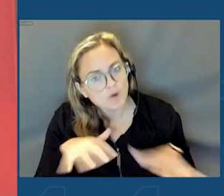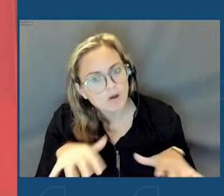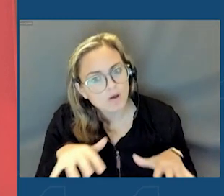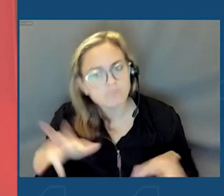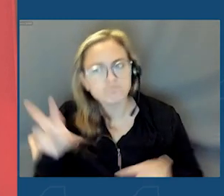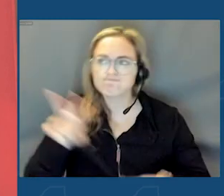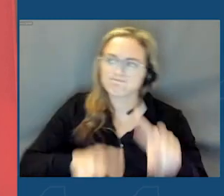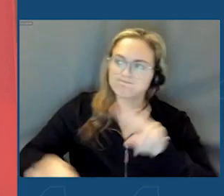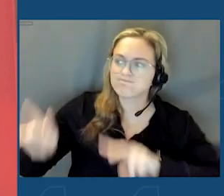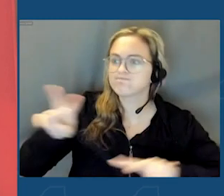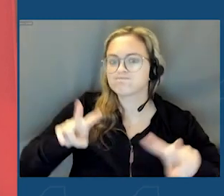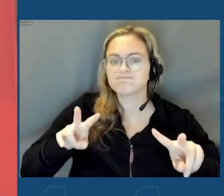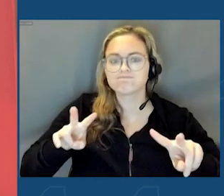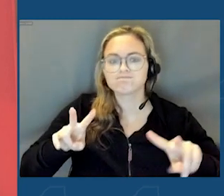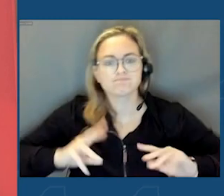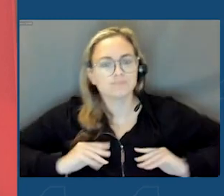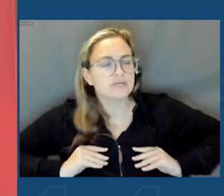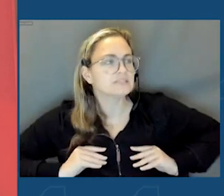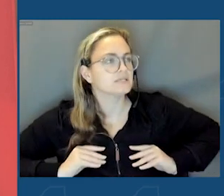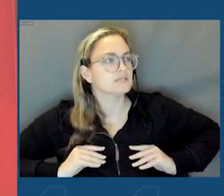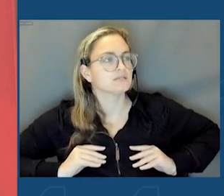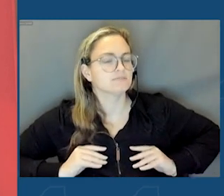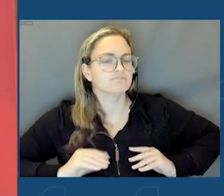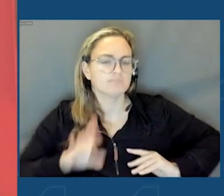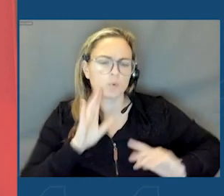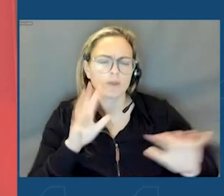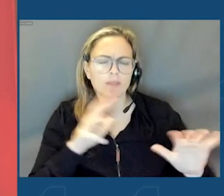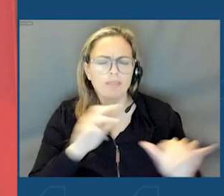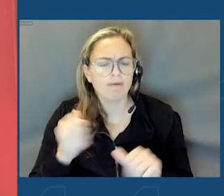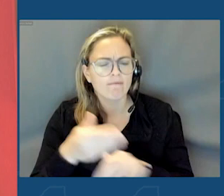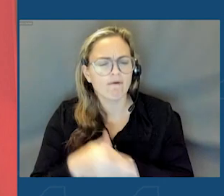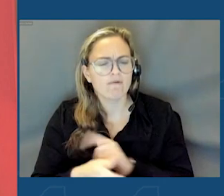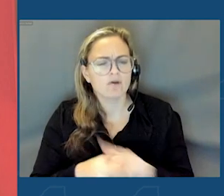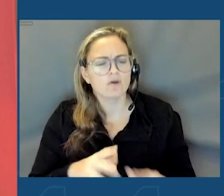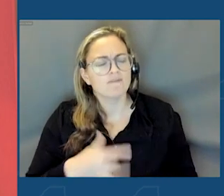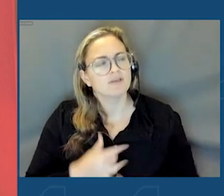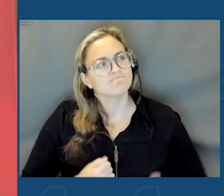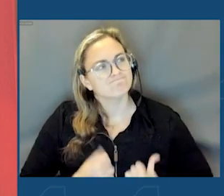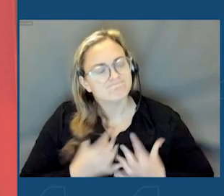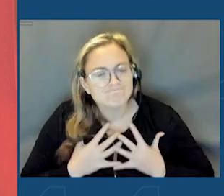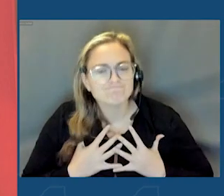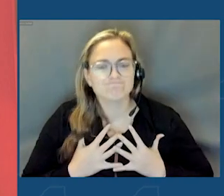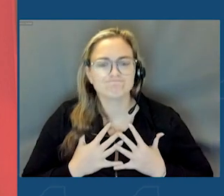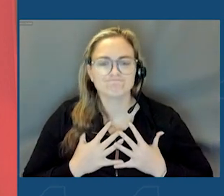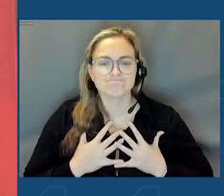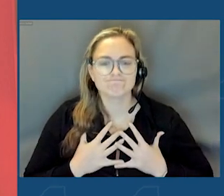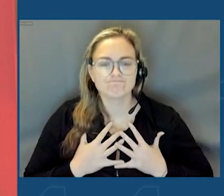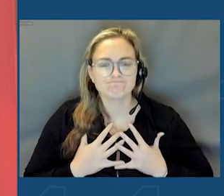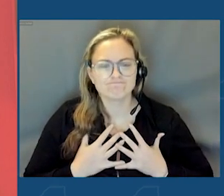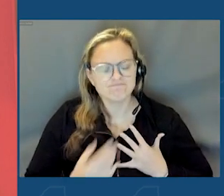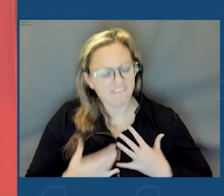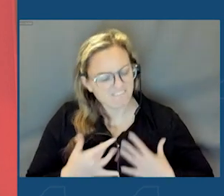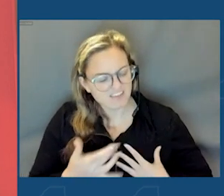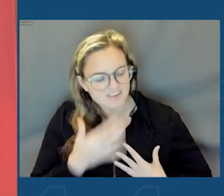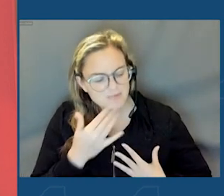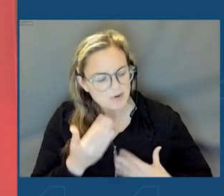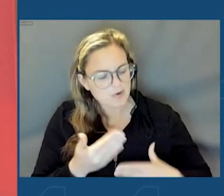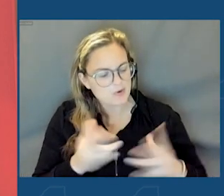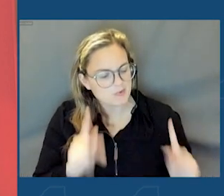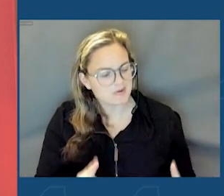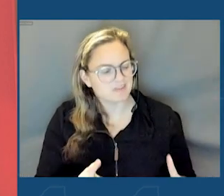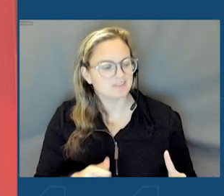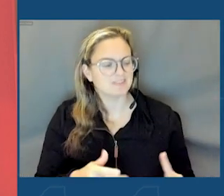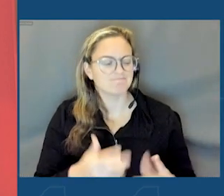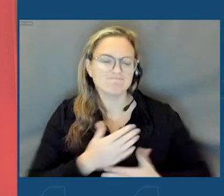in, embrace it, and you'll leave this place just re-energized and perhaps even a better person with greater appreciation for art,